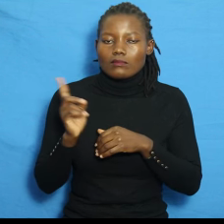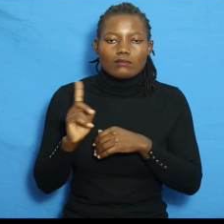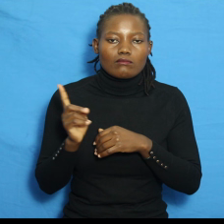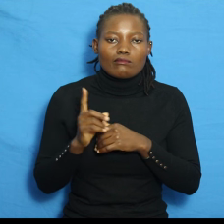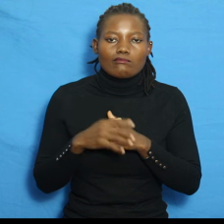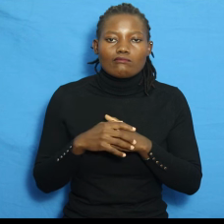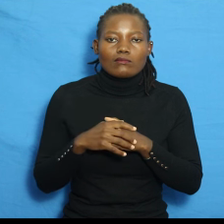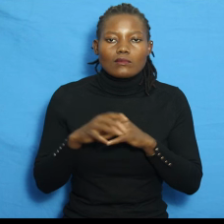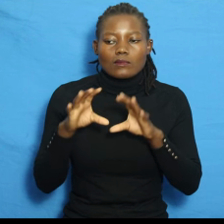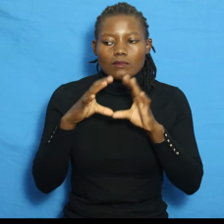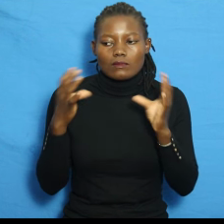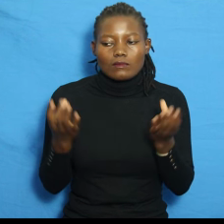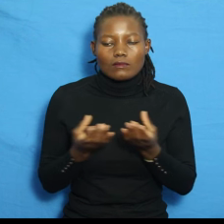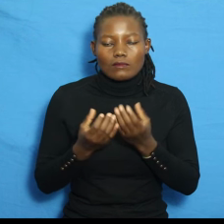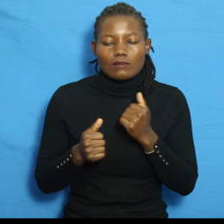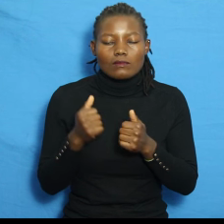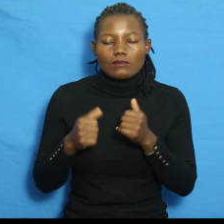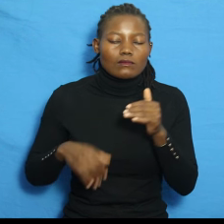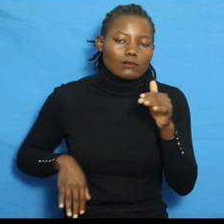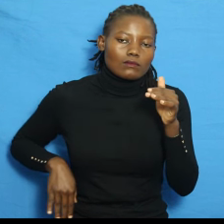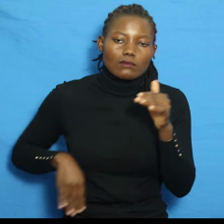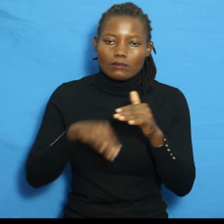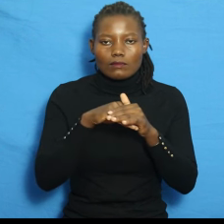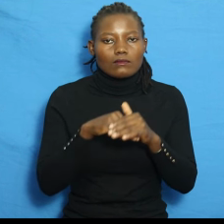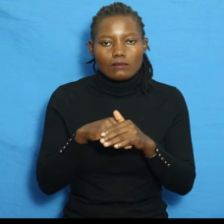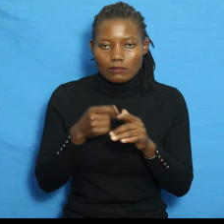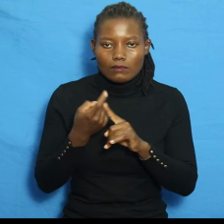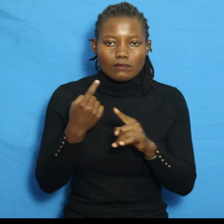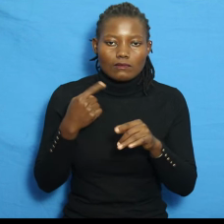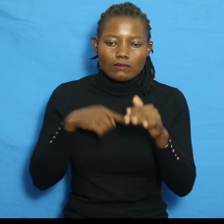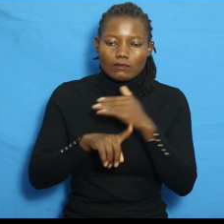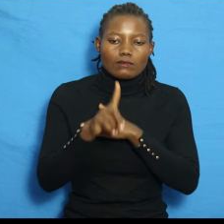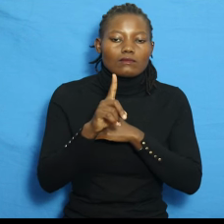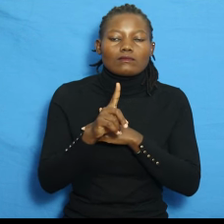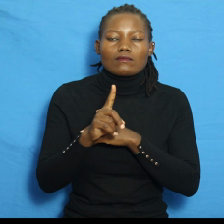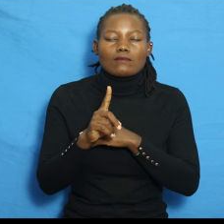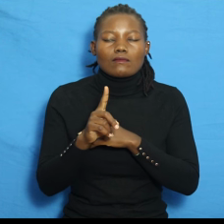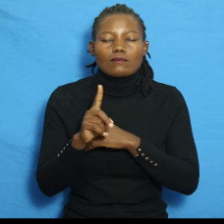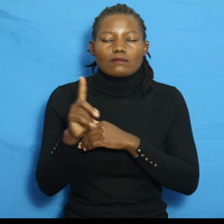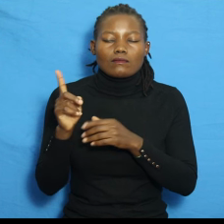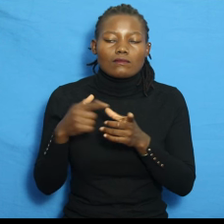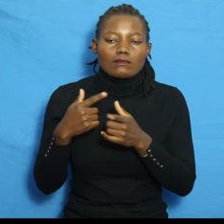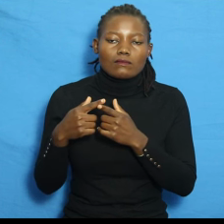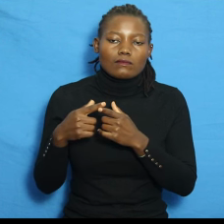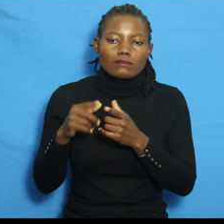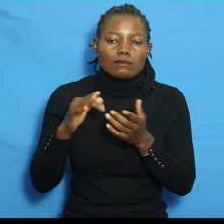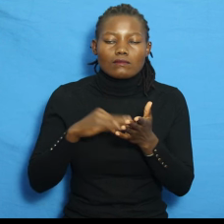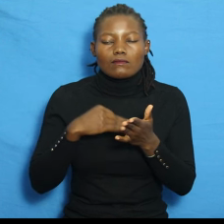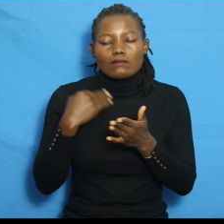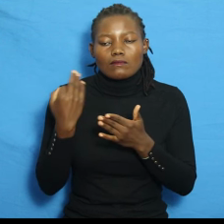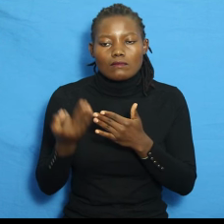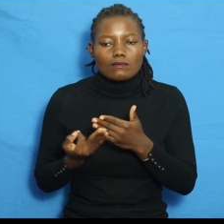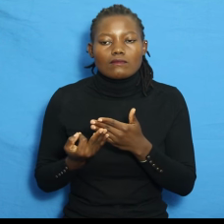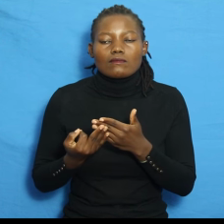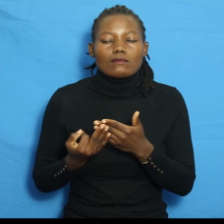projectile. A bird is not a projectile. A ball that is kicked in the air from a goal kick that